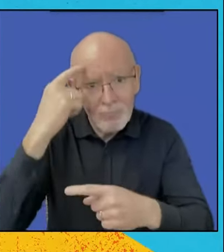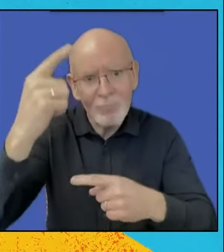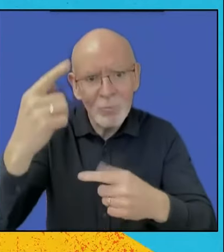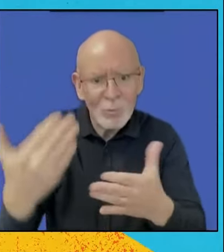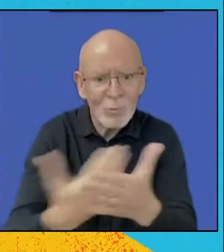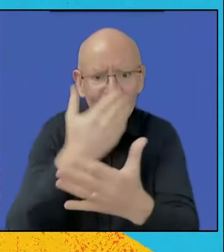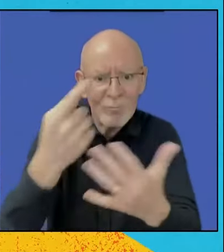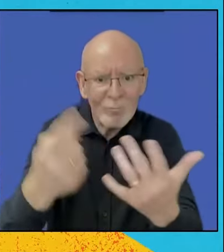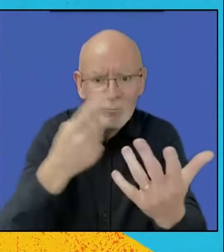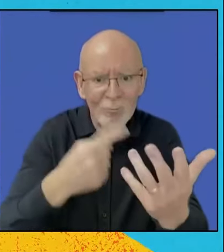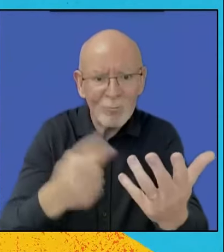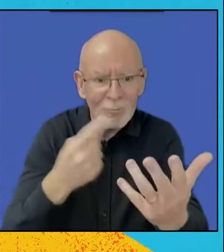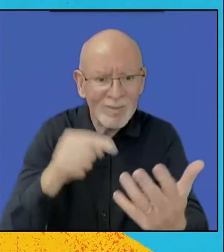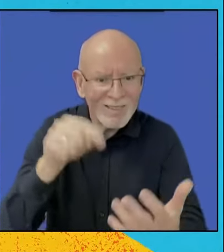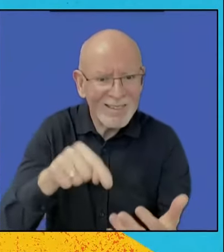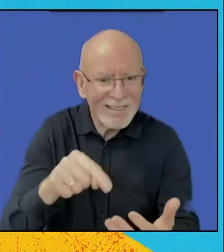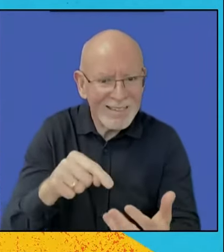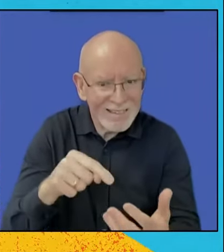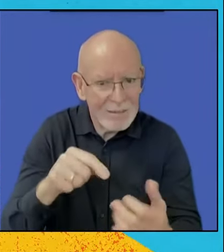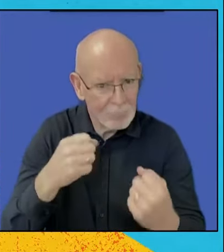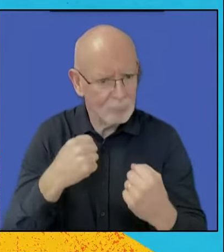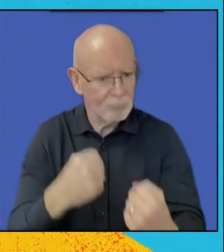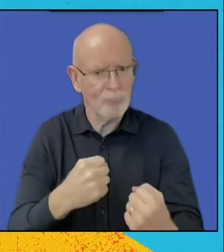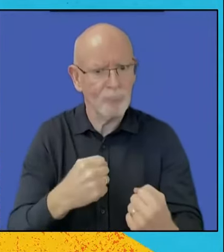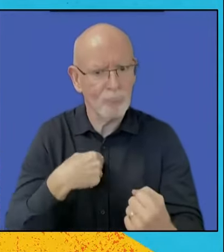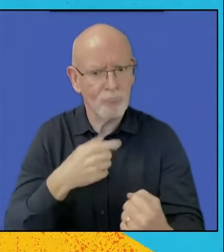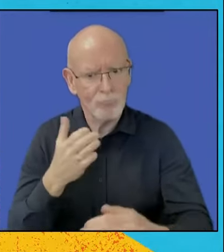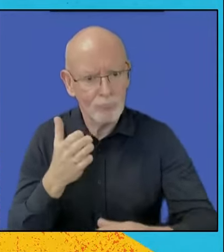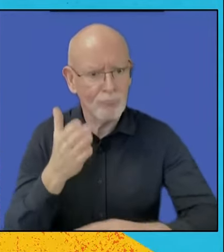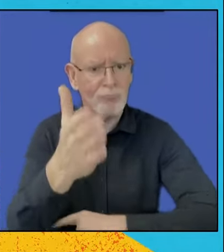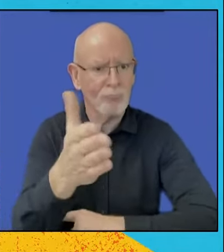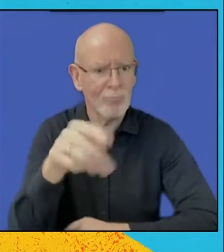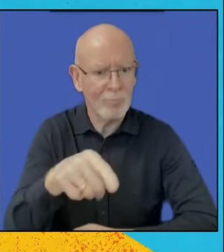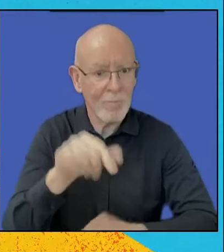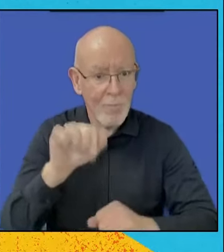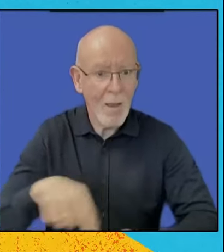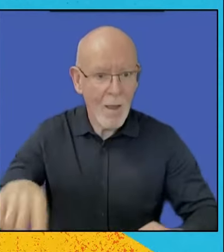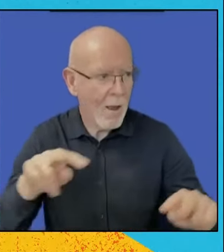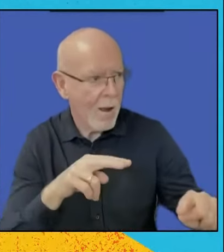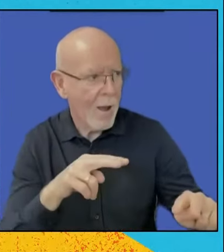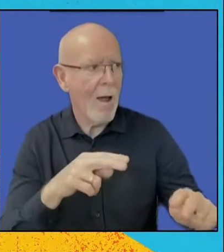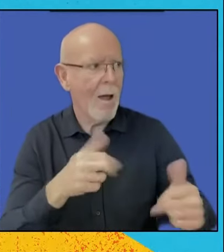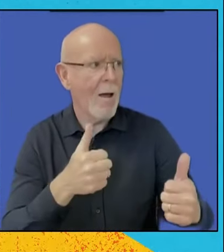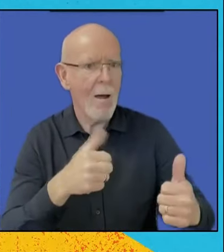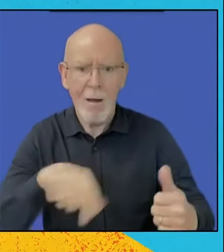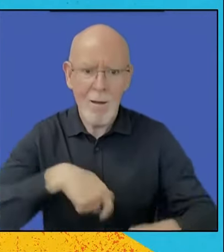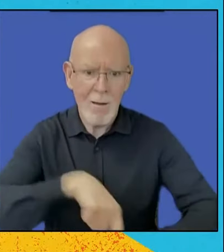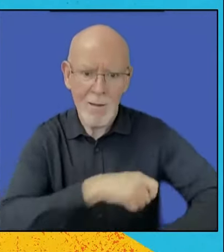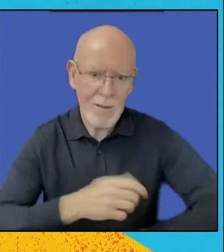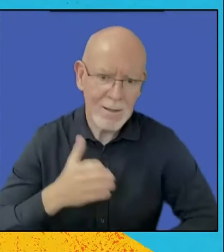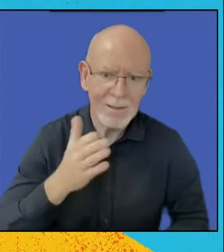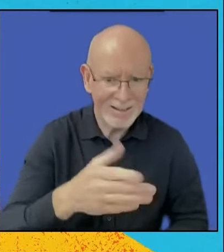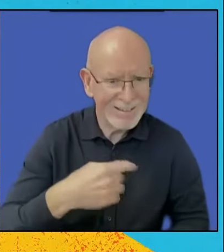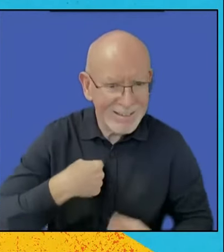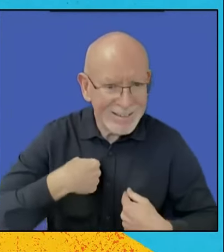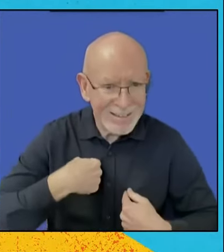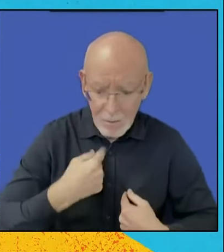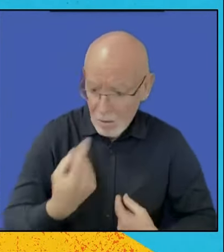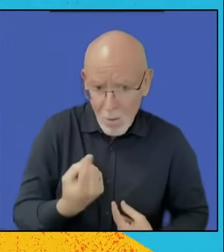alone. Just as climate change has taken over and altered the way of life of many of us,